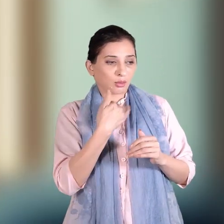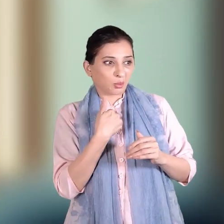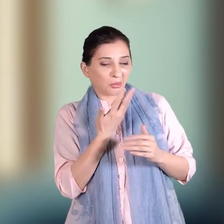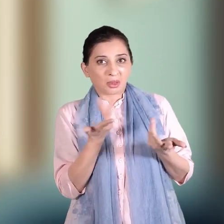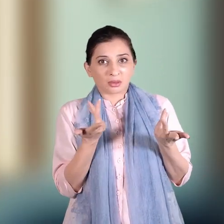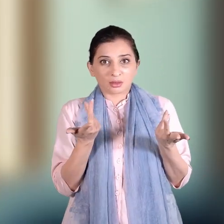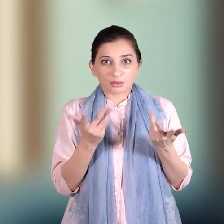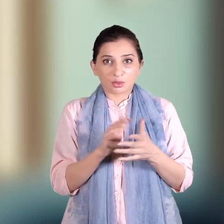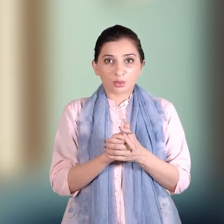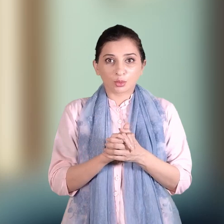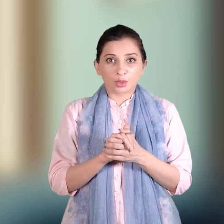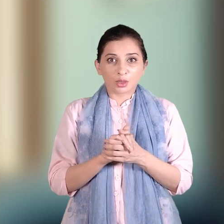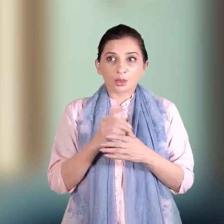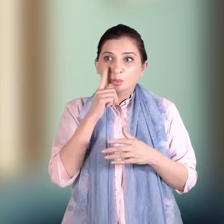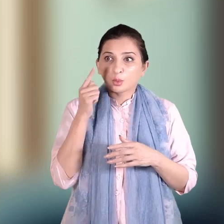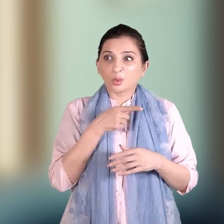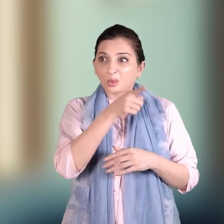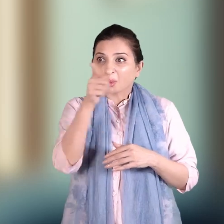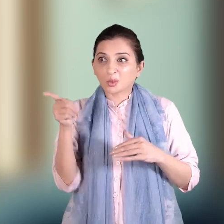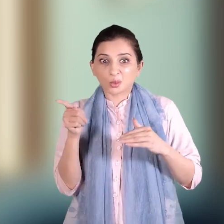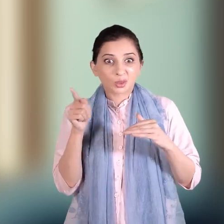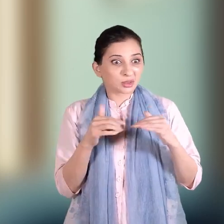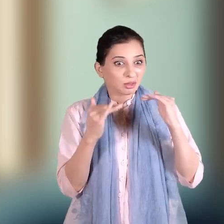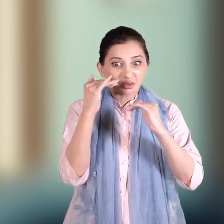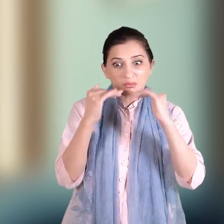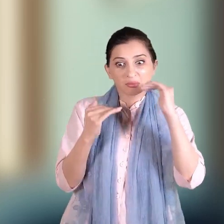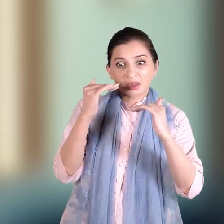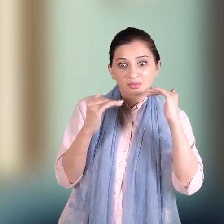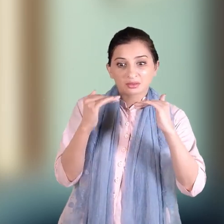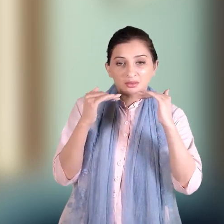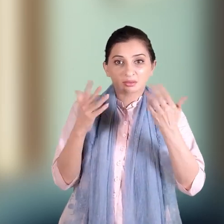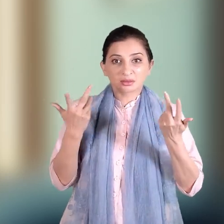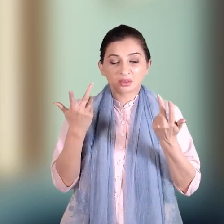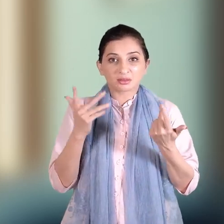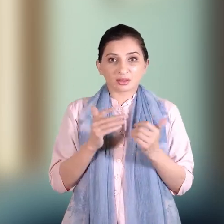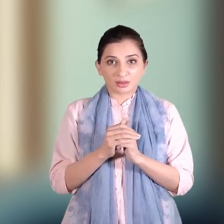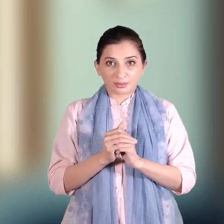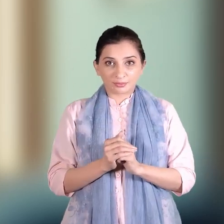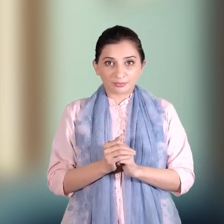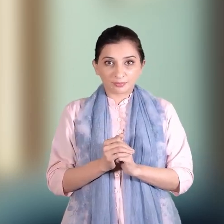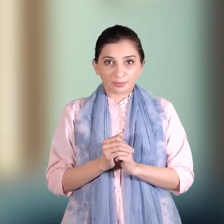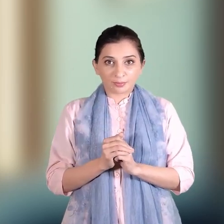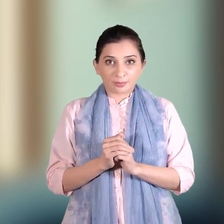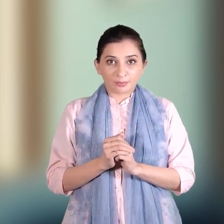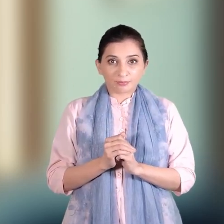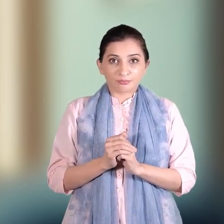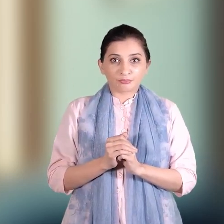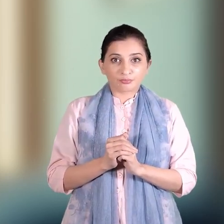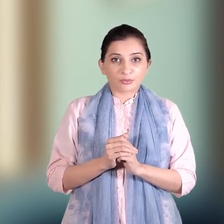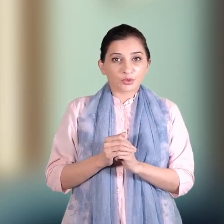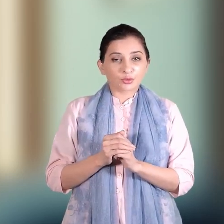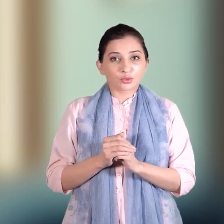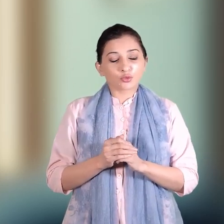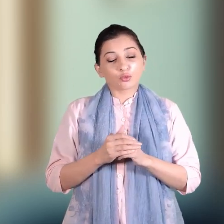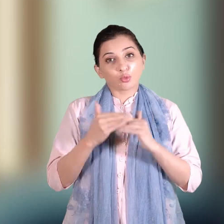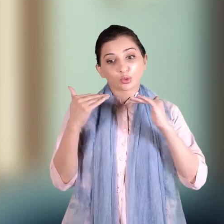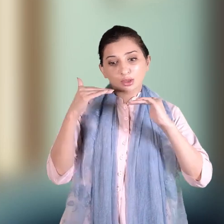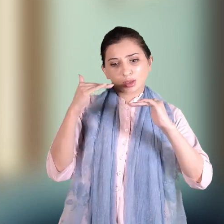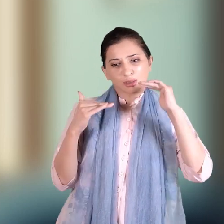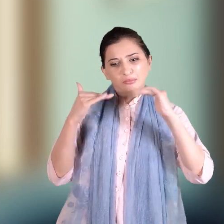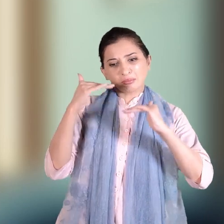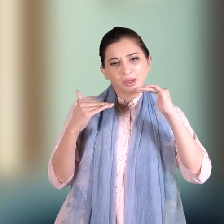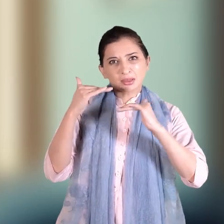especially from other women around them, be it mothers or mother-in-laws. There are always some sort